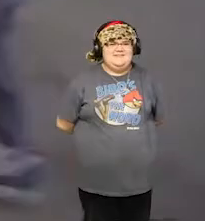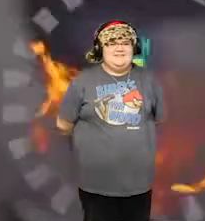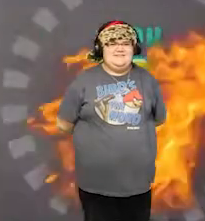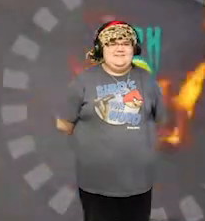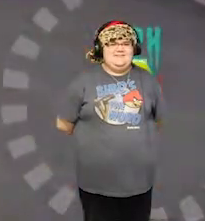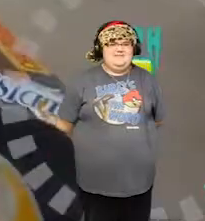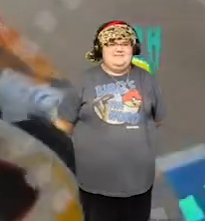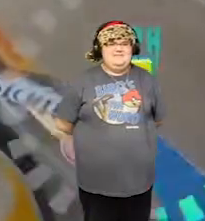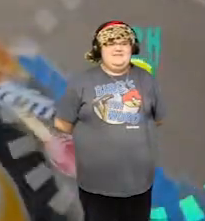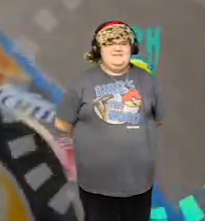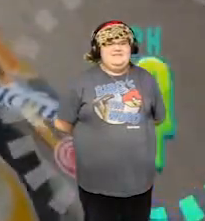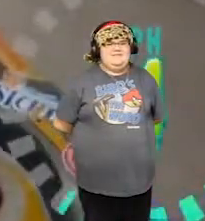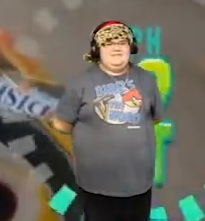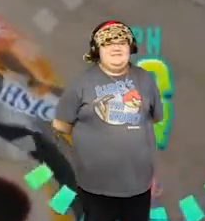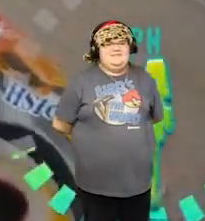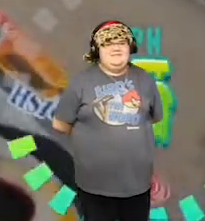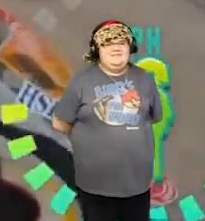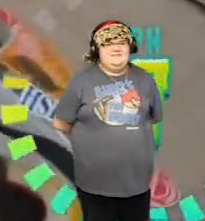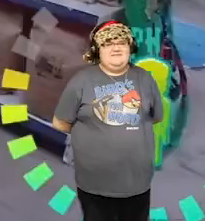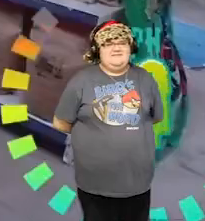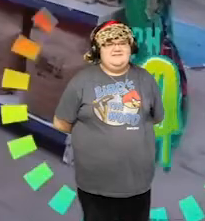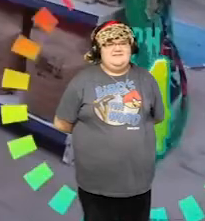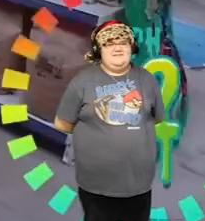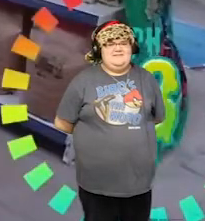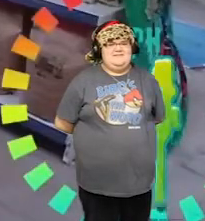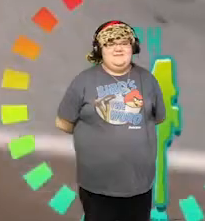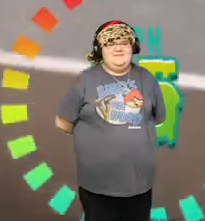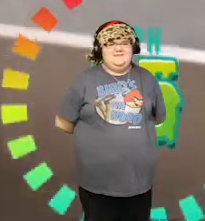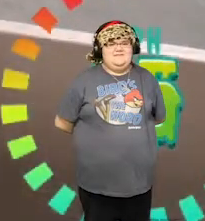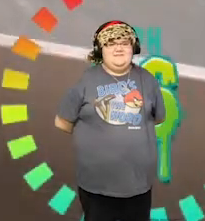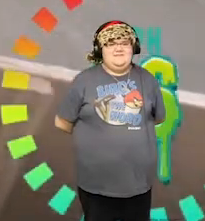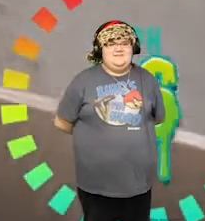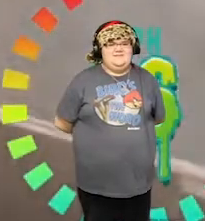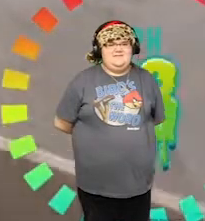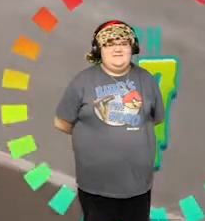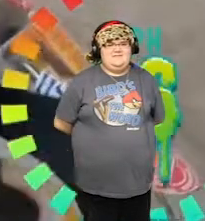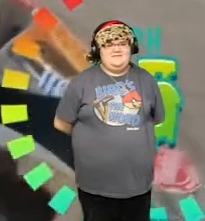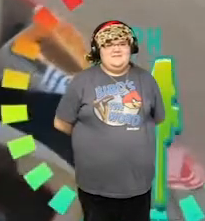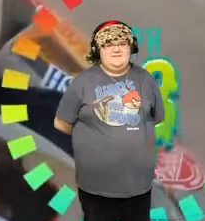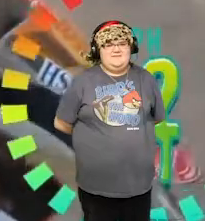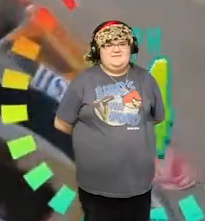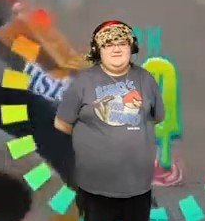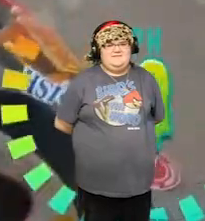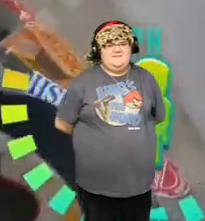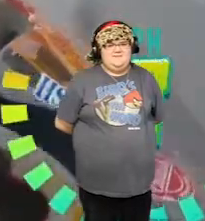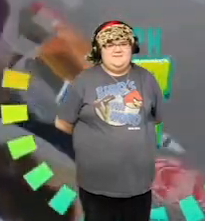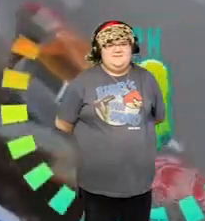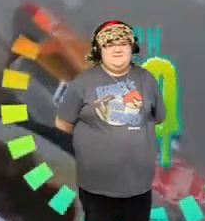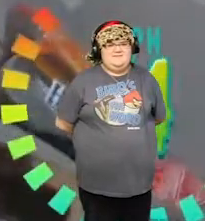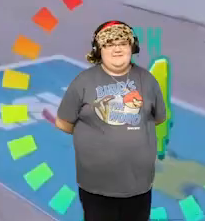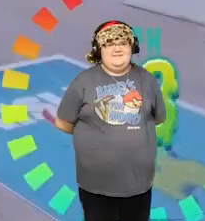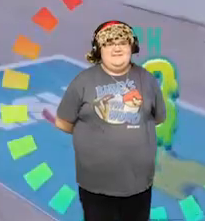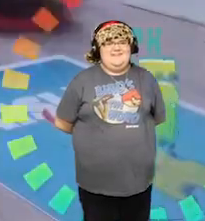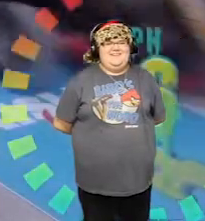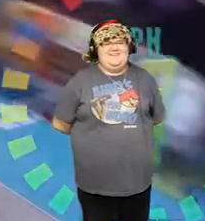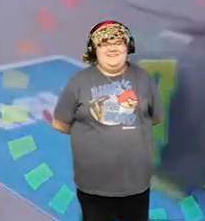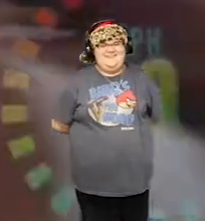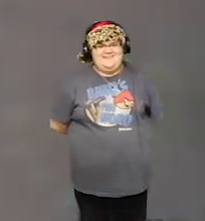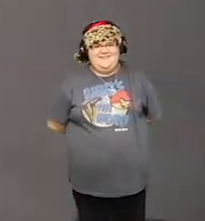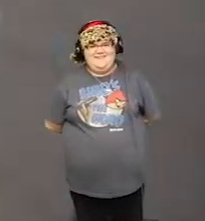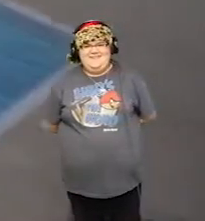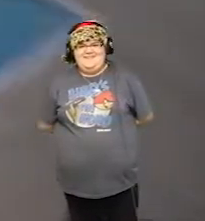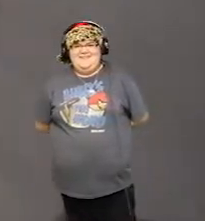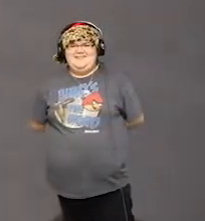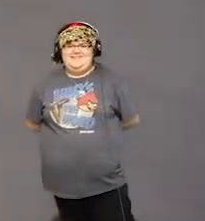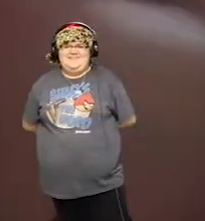What was that? Ramel. What? English. But yo, look at the way I bust this corner now. Look at. Oh! See that wrist action? I'm surprised you got any wheels left. Look at that. What was